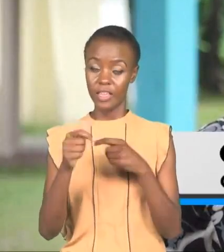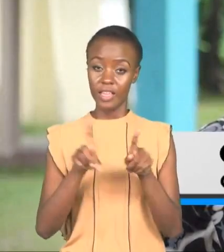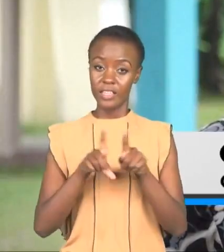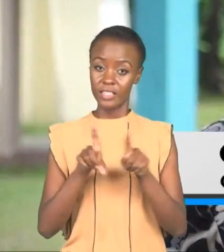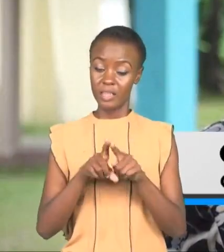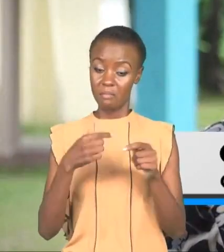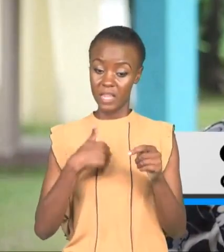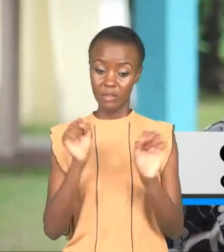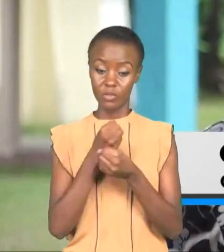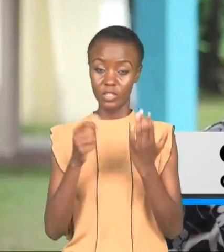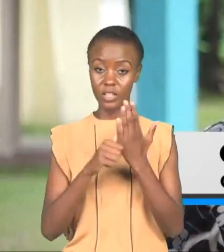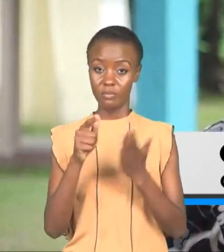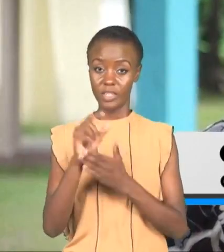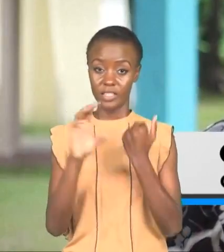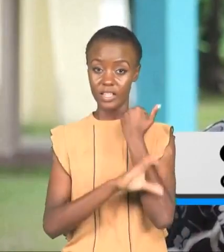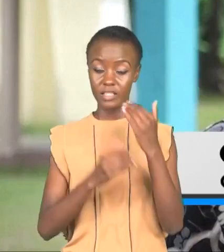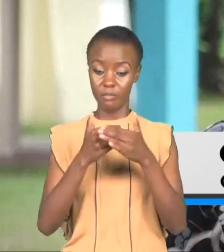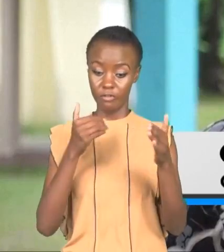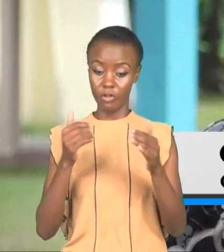name, before arriving in Gabon.